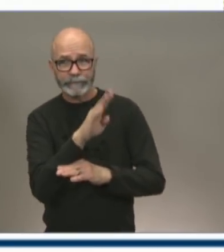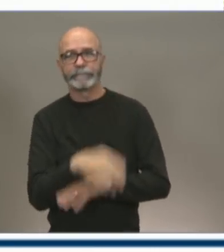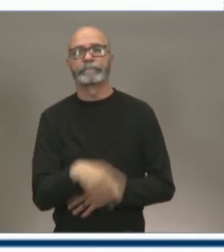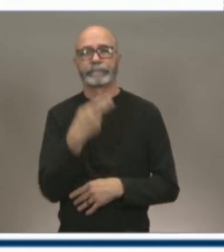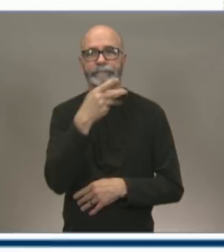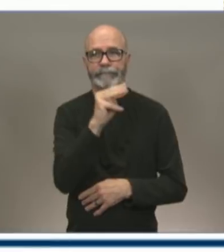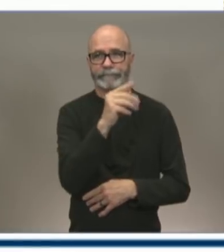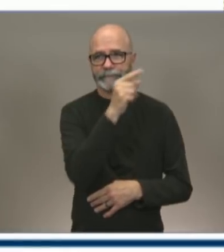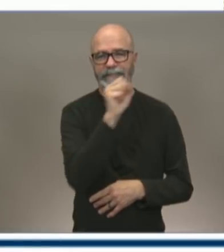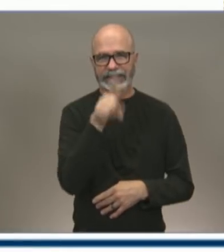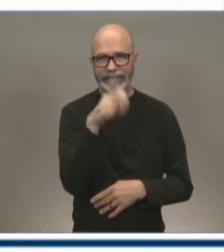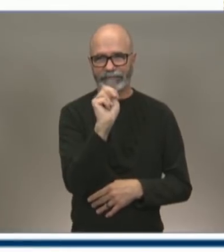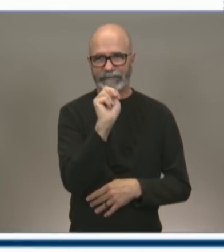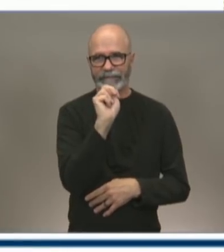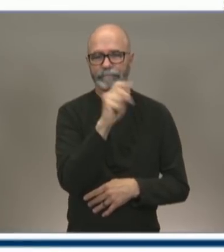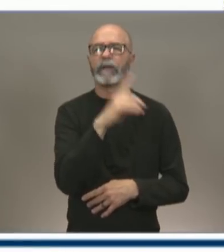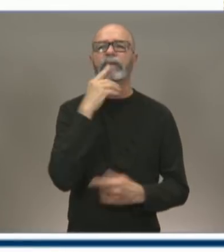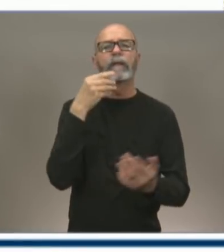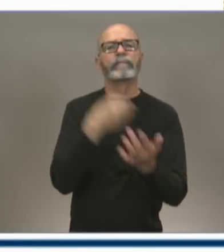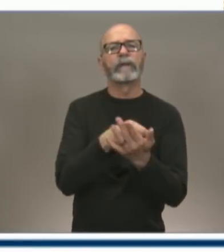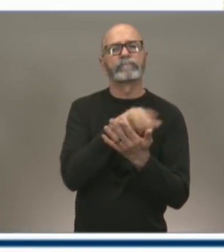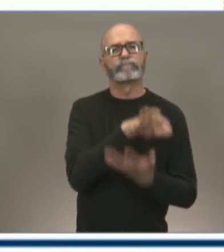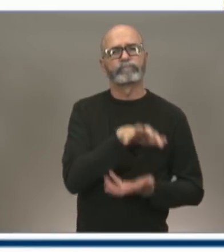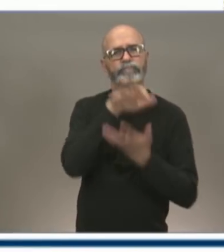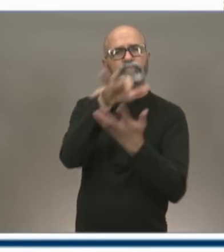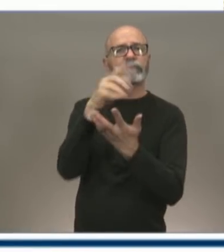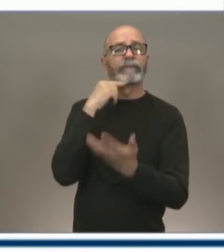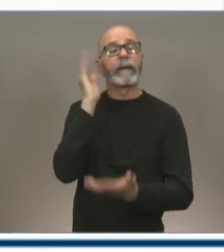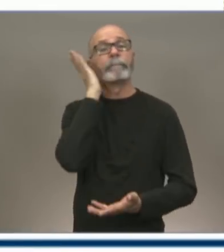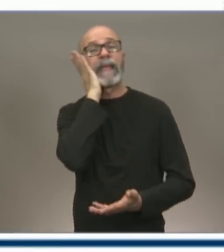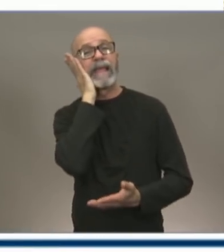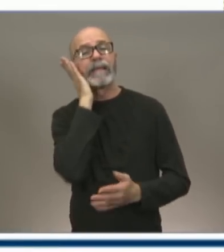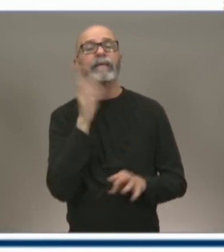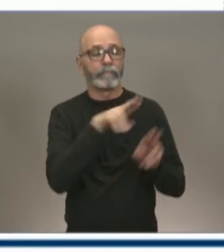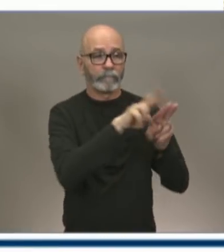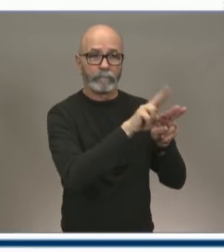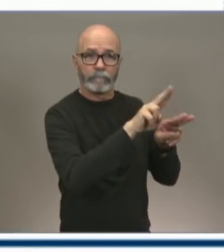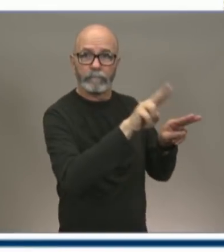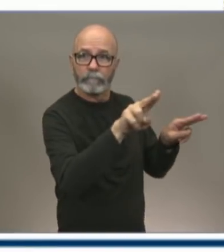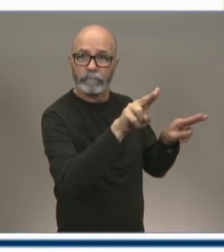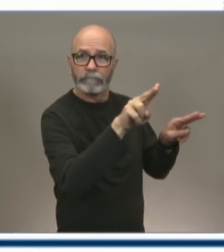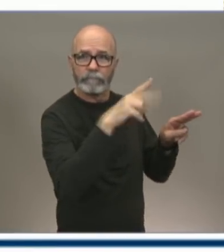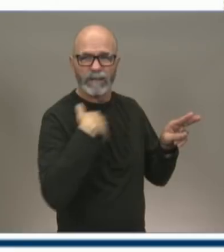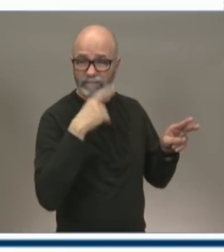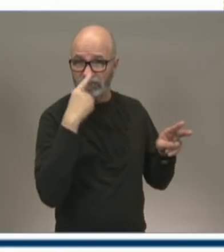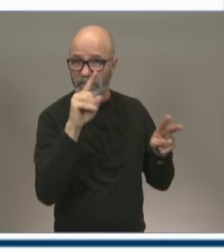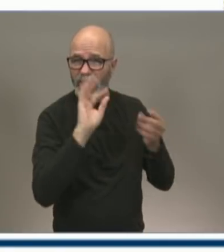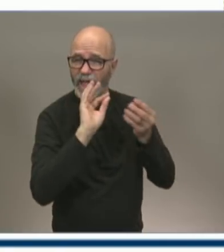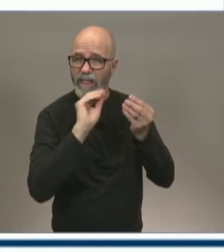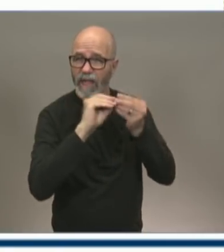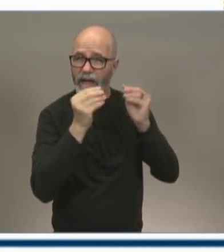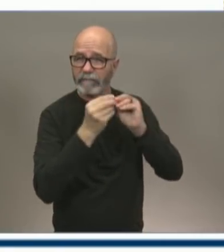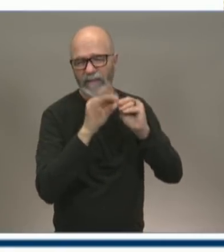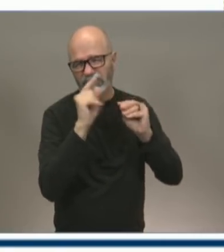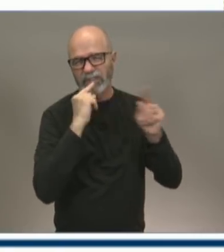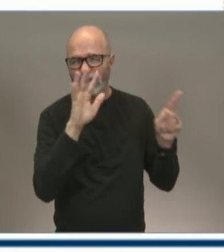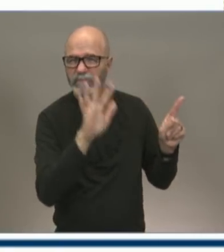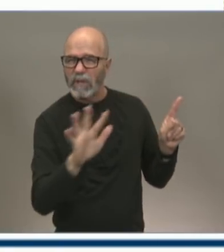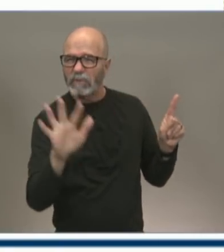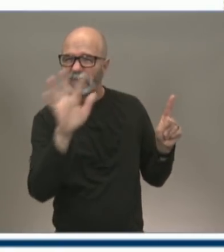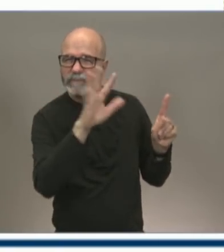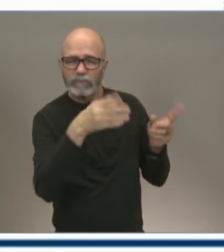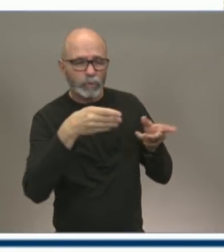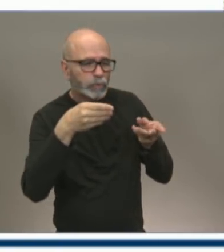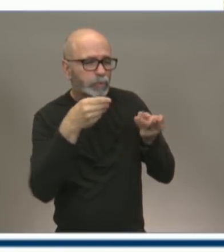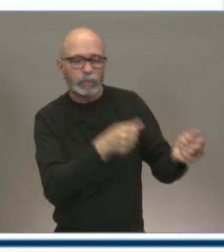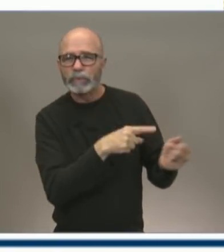the funding announcement for the beds. I don't appear to see a number there. Is there a ballpark figure for what this might cost? Well,